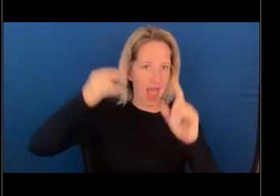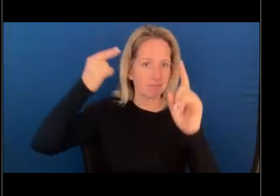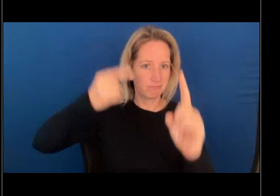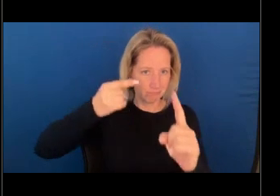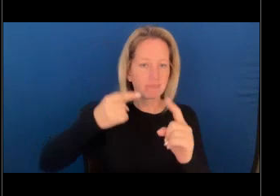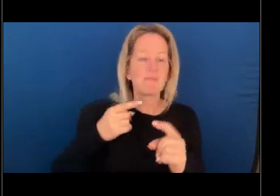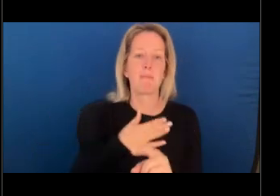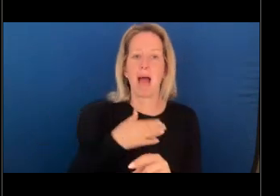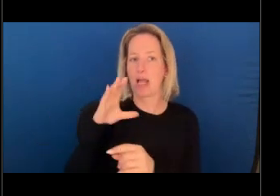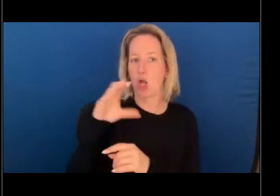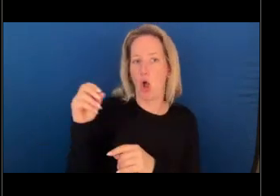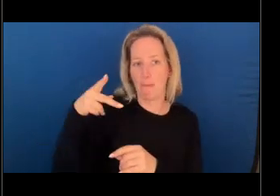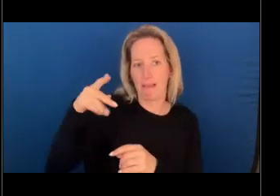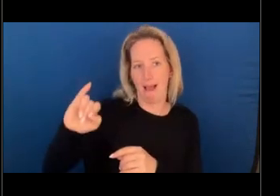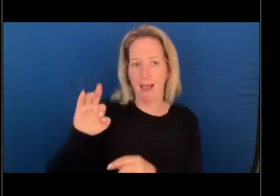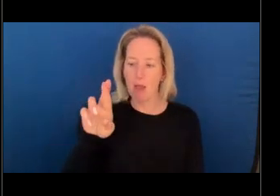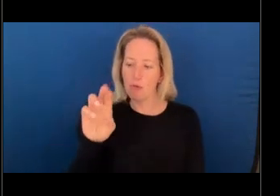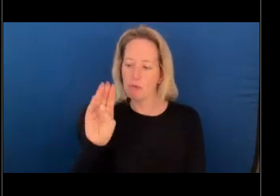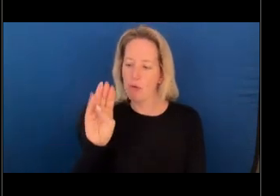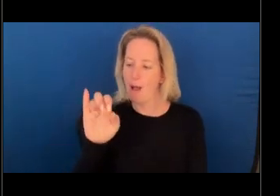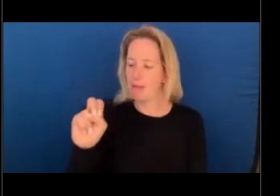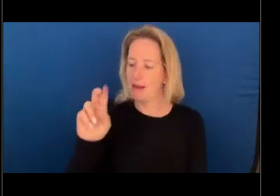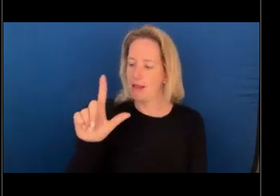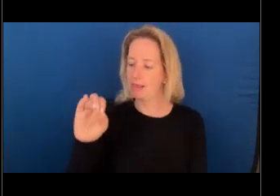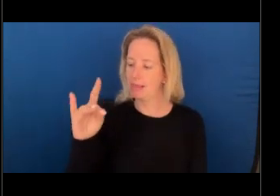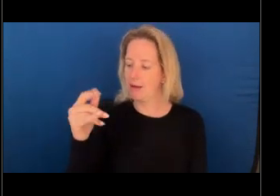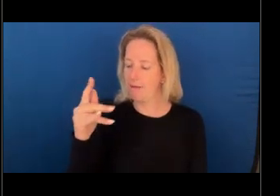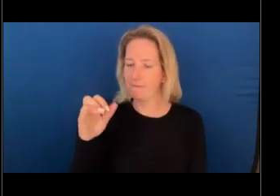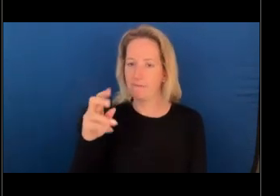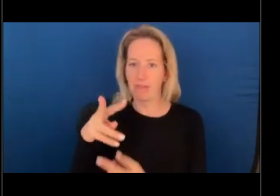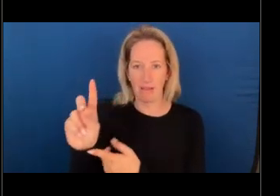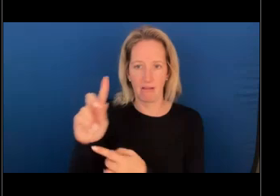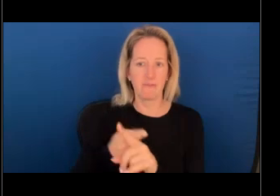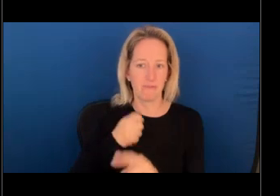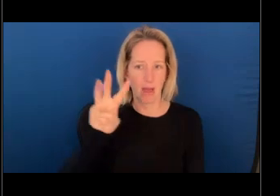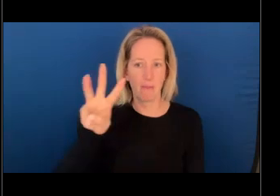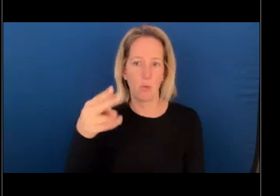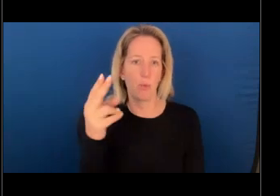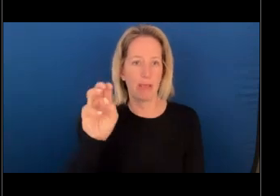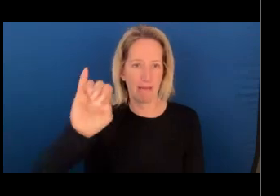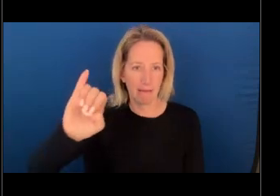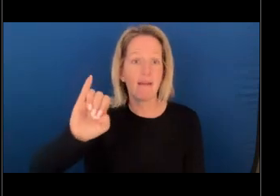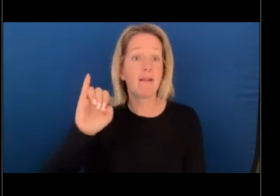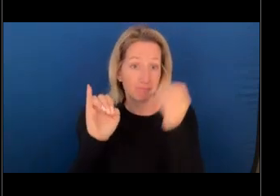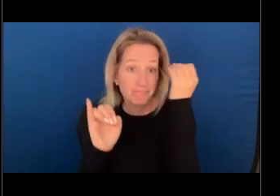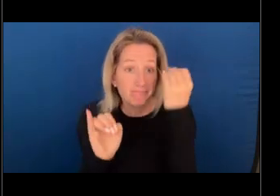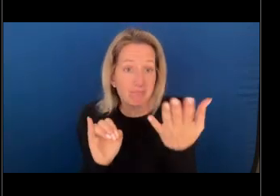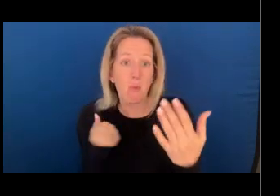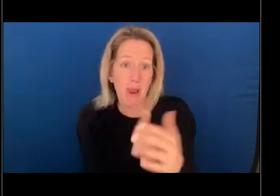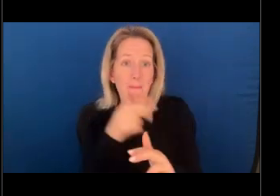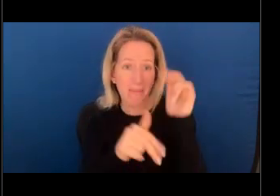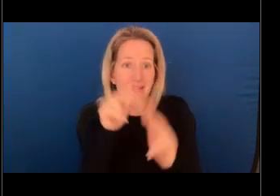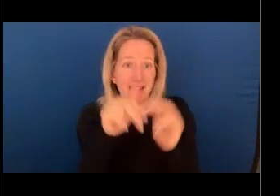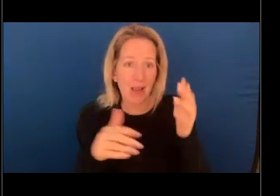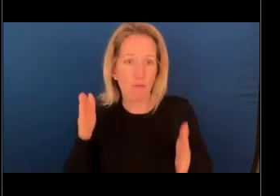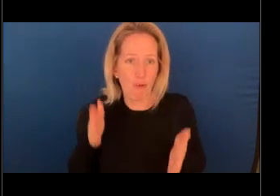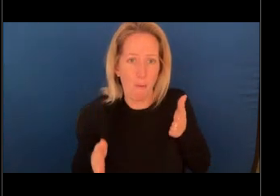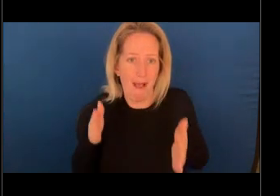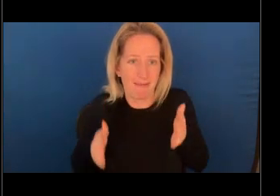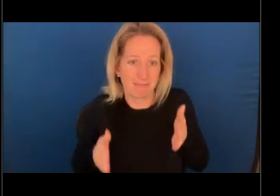co-PI, Robin Littlefield. He's a research engineer at Hui, and basically we're building a robot. It's going to be cool. Next slide,